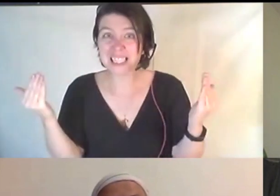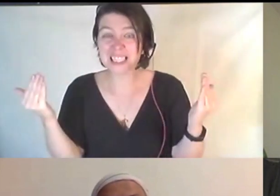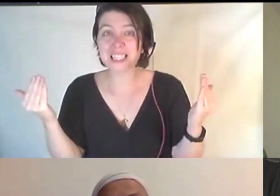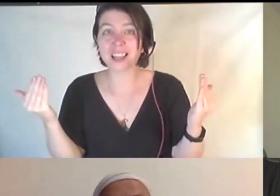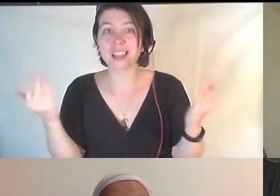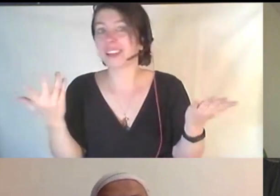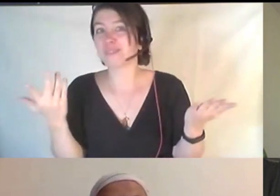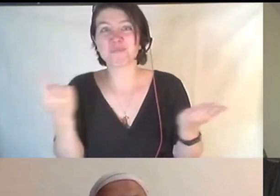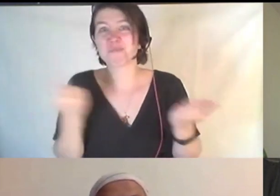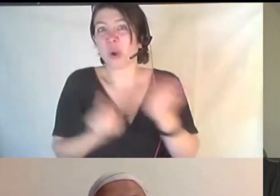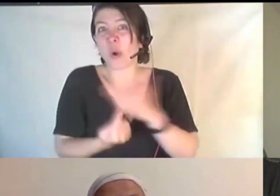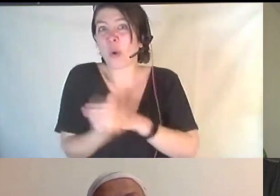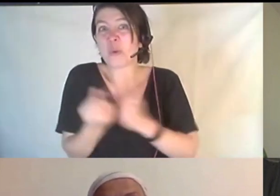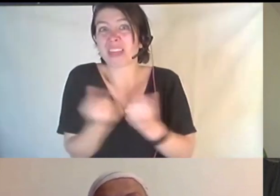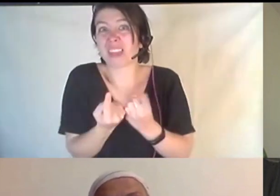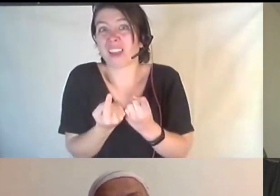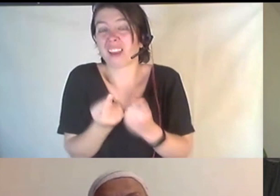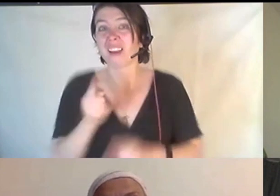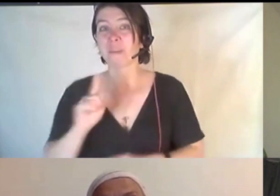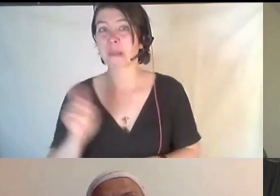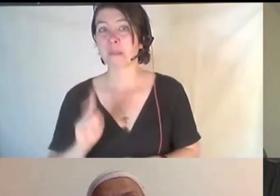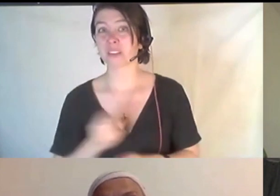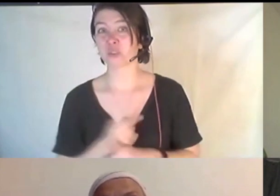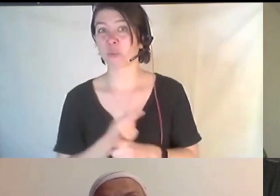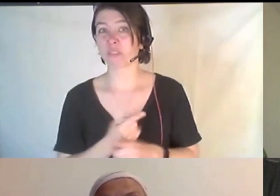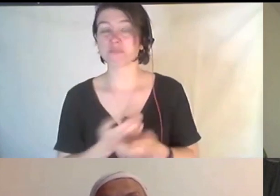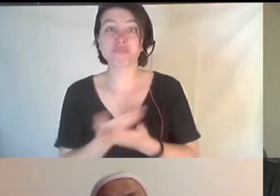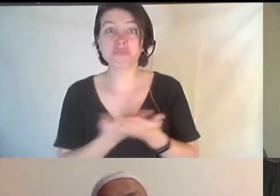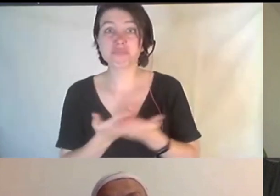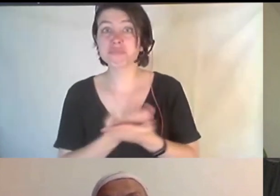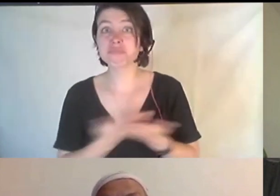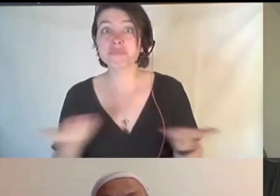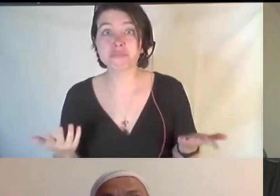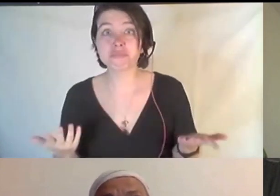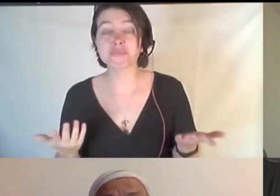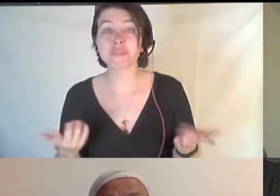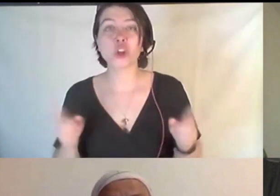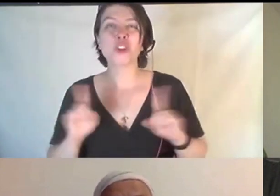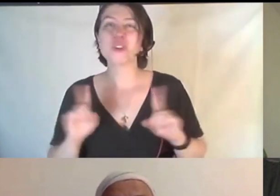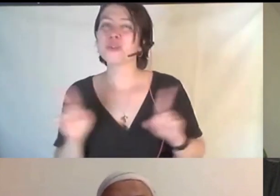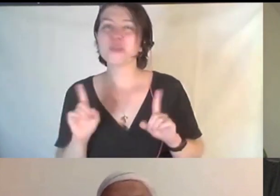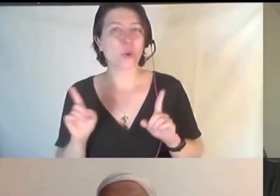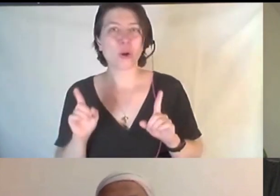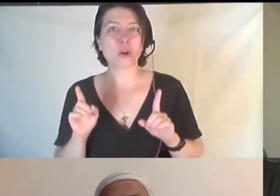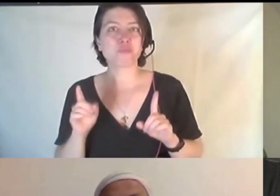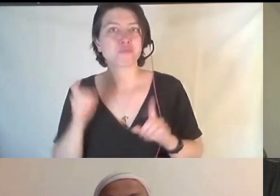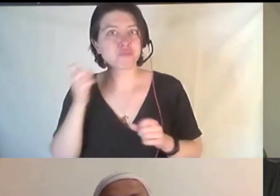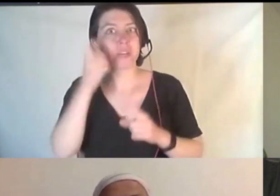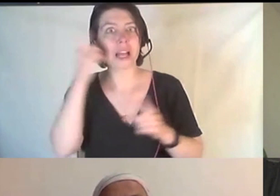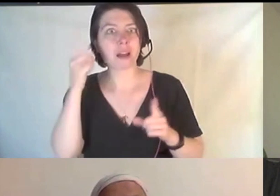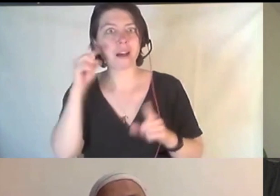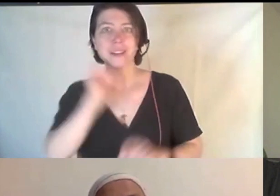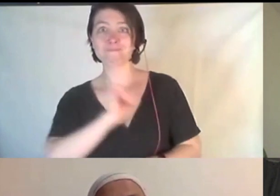sort of getting people with disabilities in, not an acknowledgement that maybe some of those disabled people might